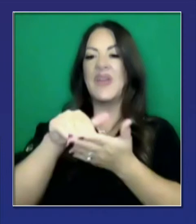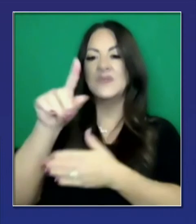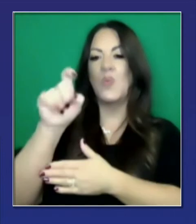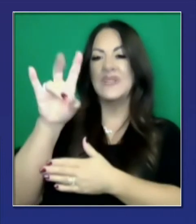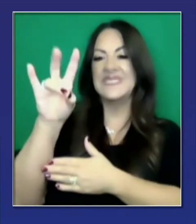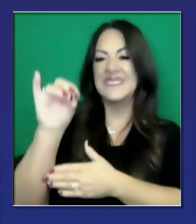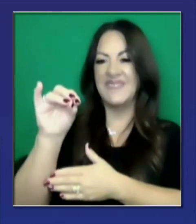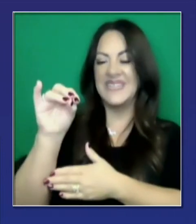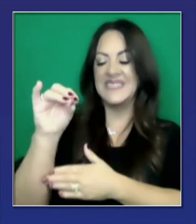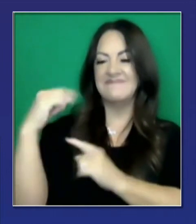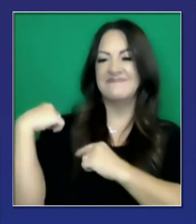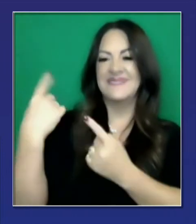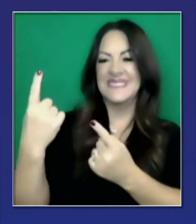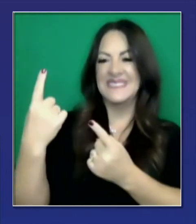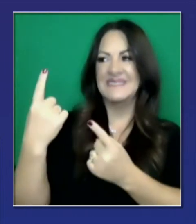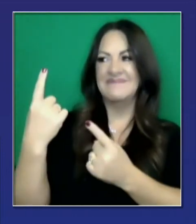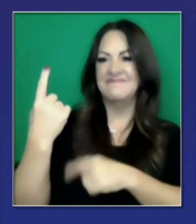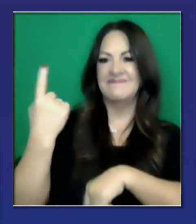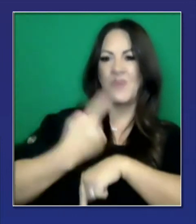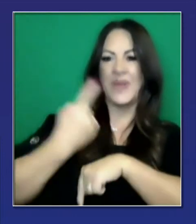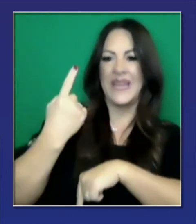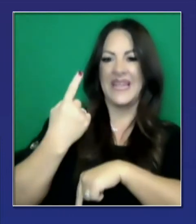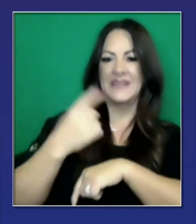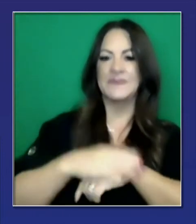last 24-hour period.